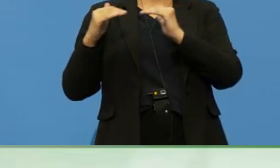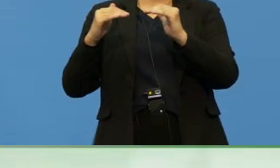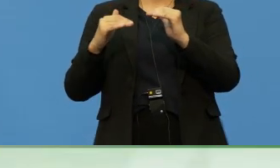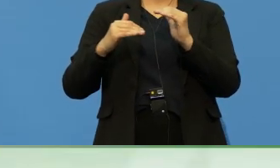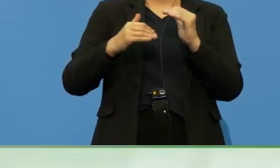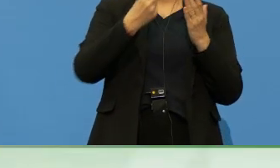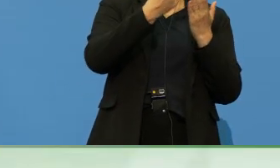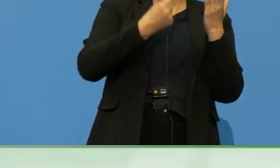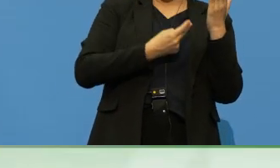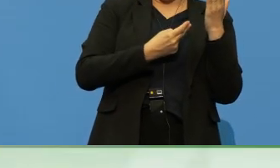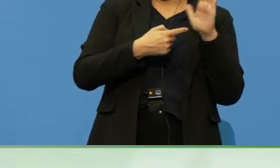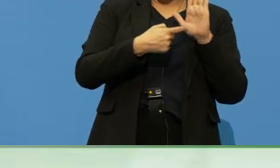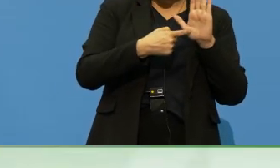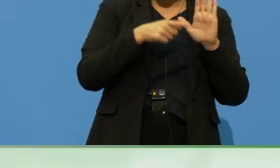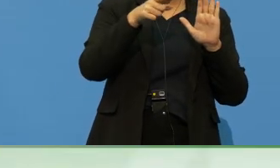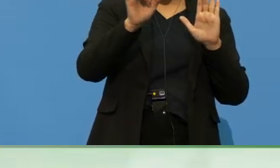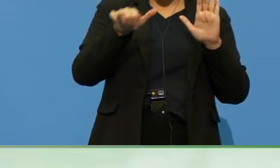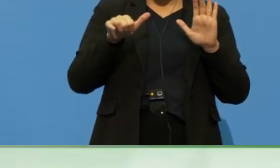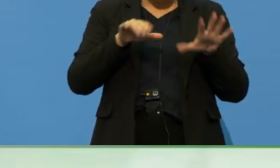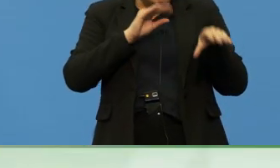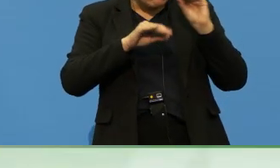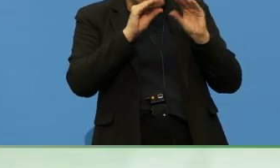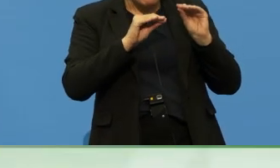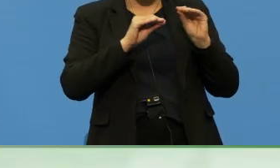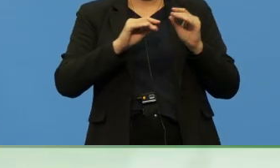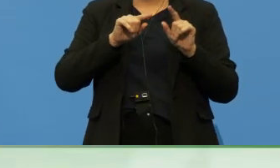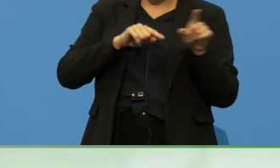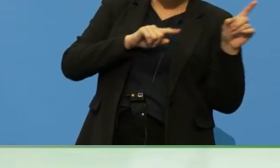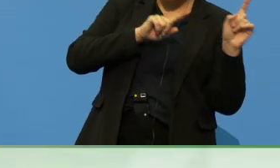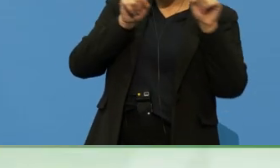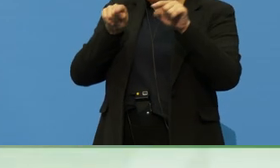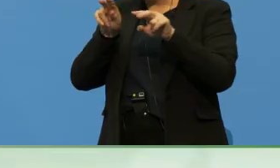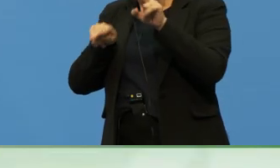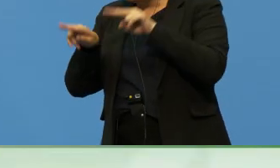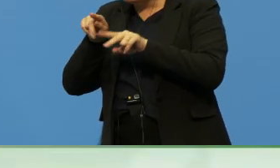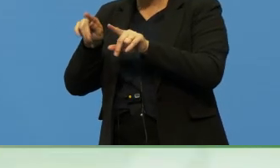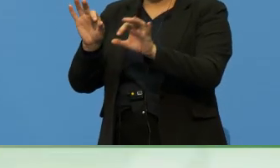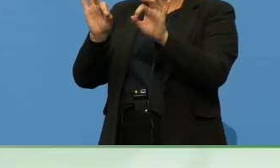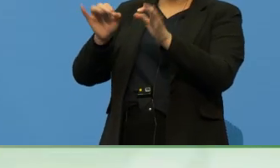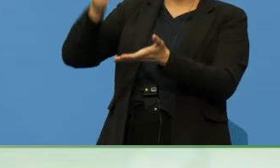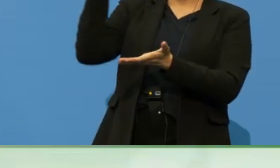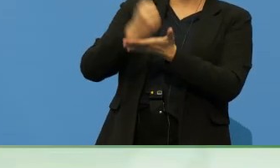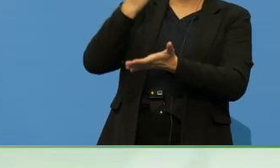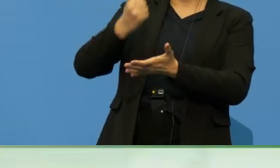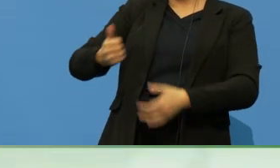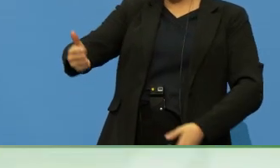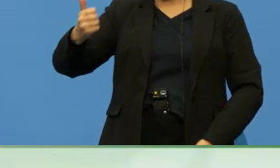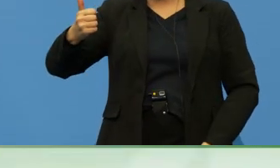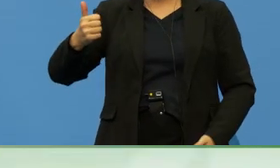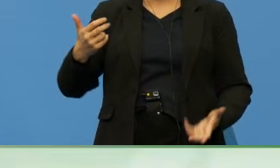our standard of certification. And we were explaining companies